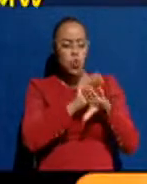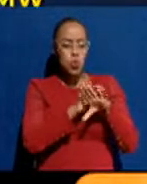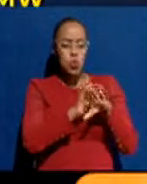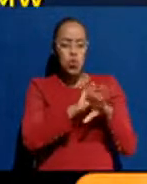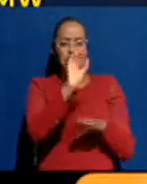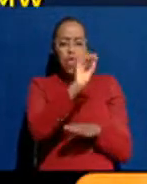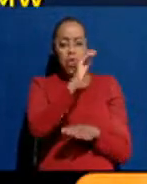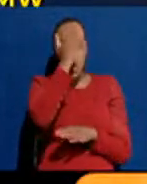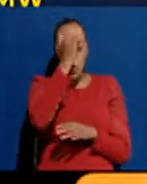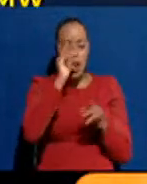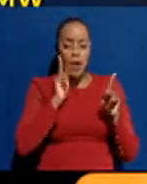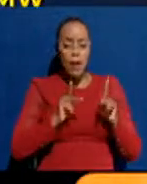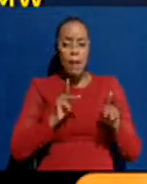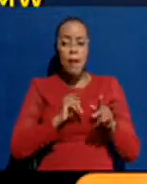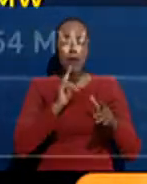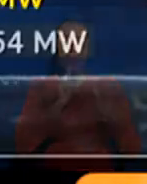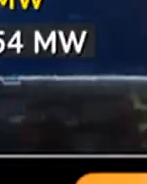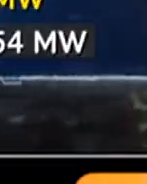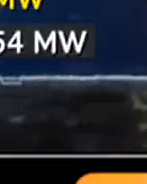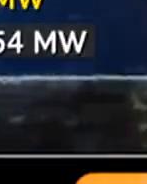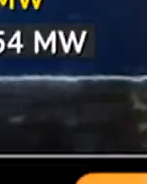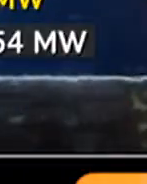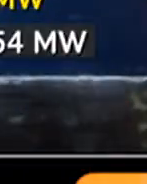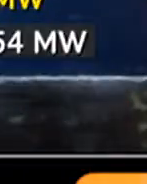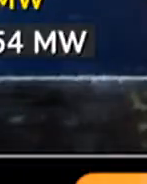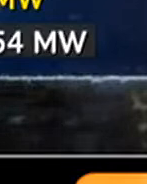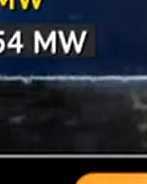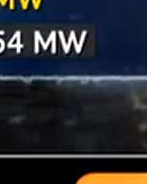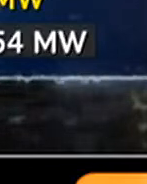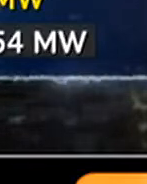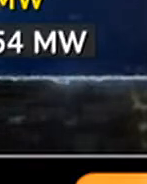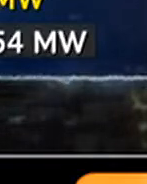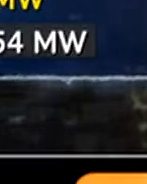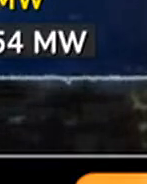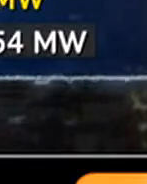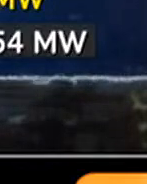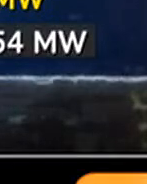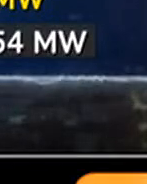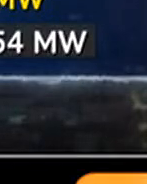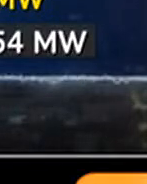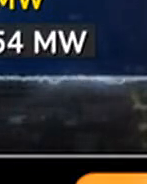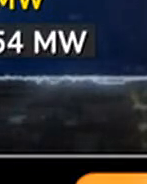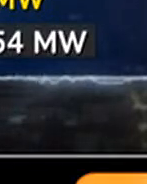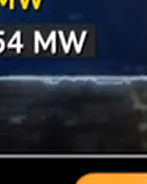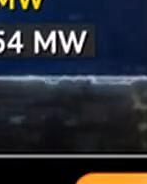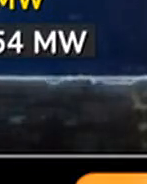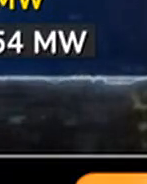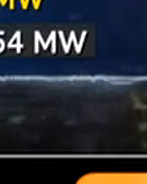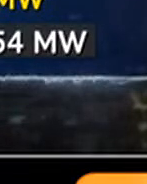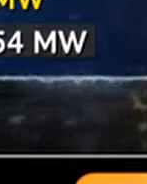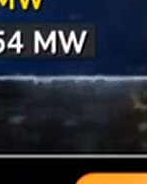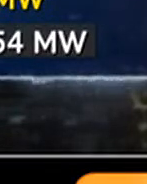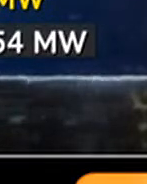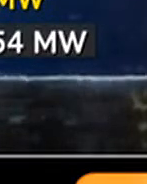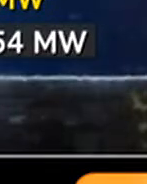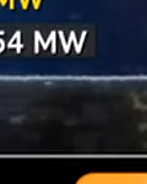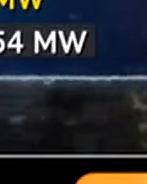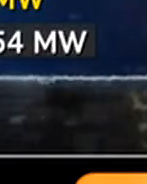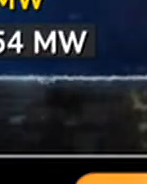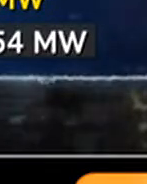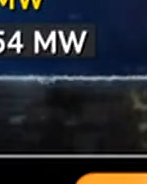when people see the power mix, they would assume at times that we are dispatching the